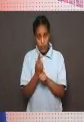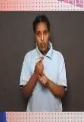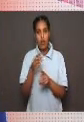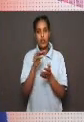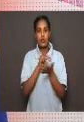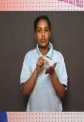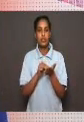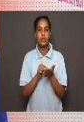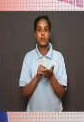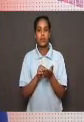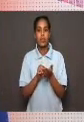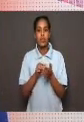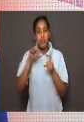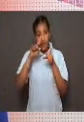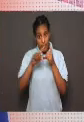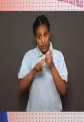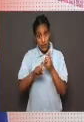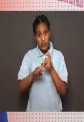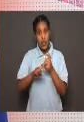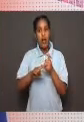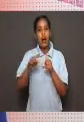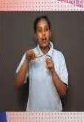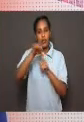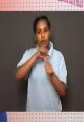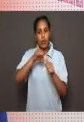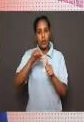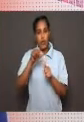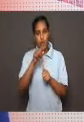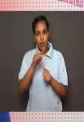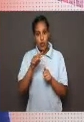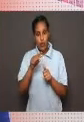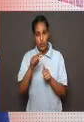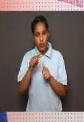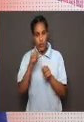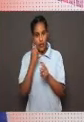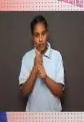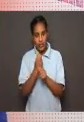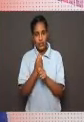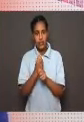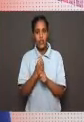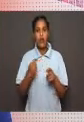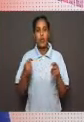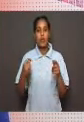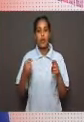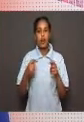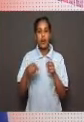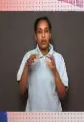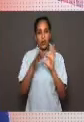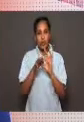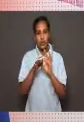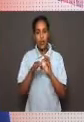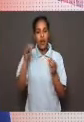molecules, the valence atomic wave functions for the bonded atoms are